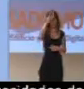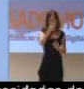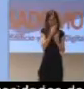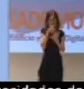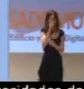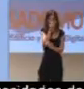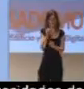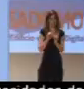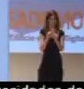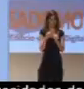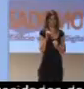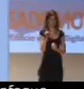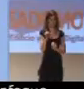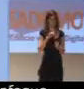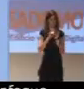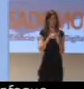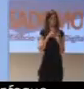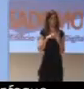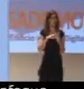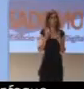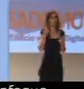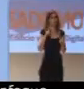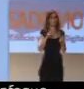need. Then a new